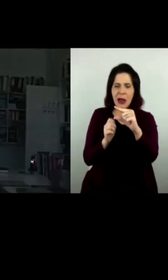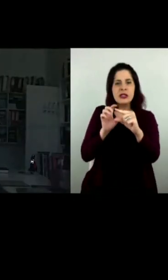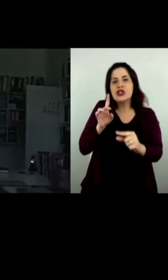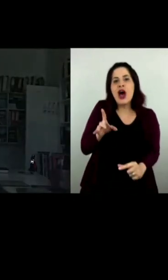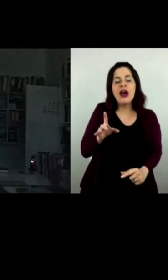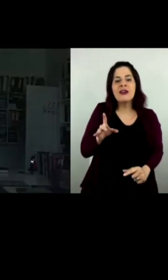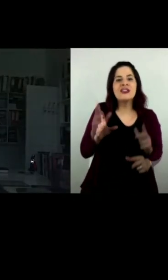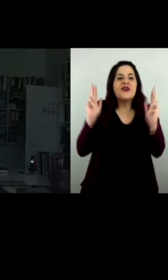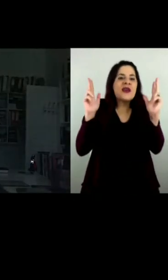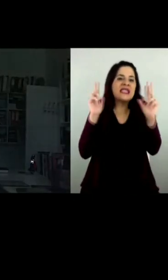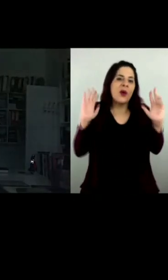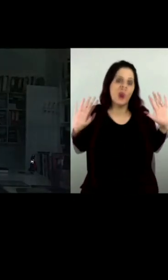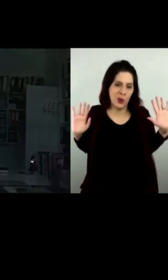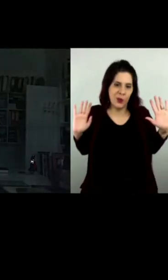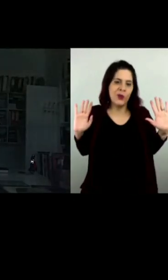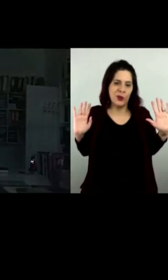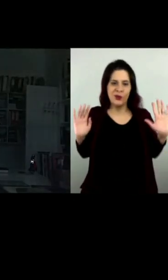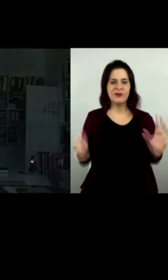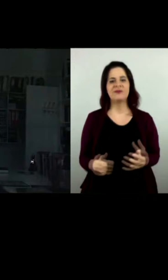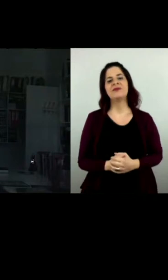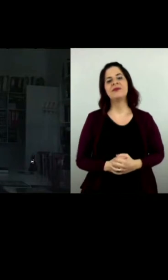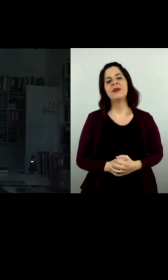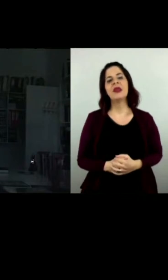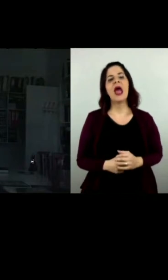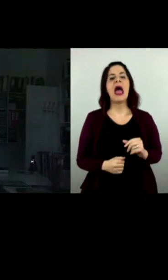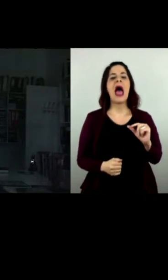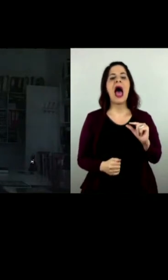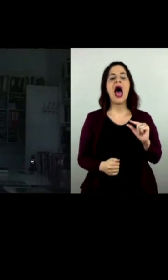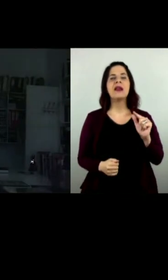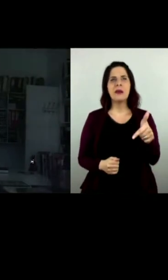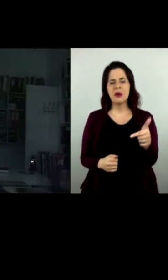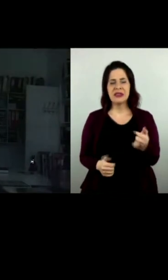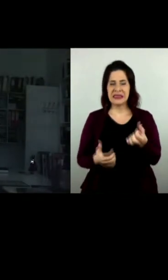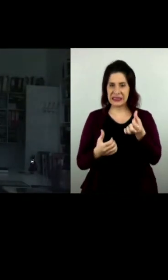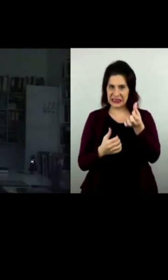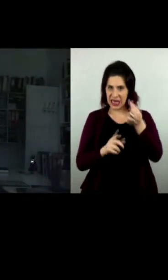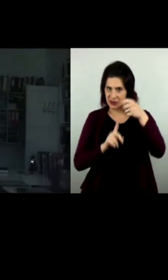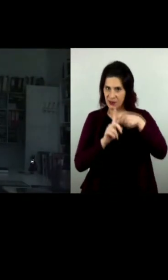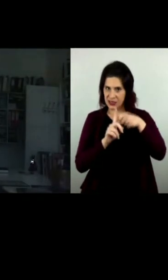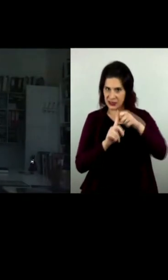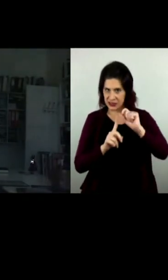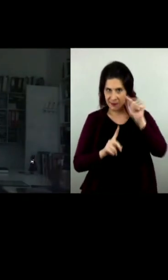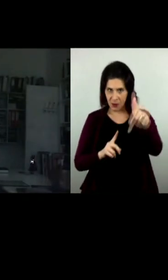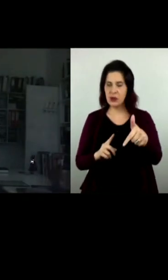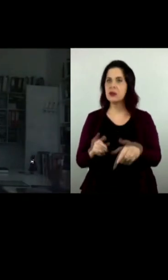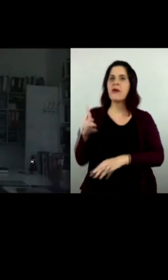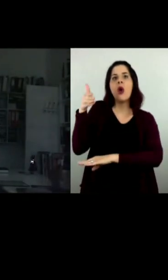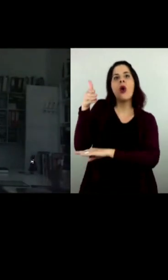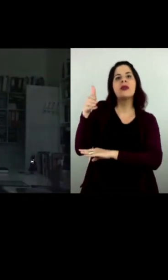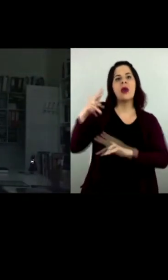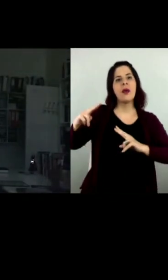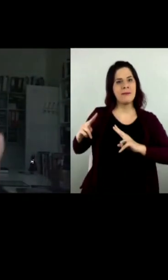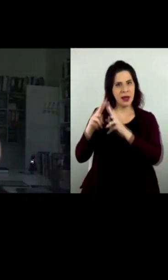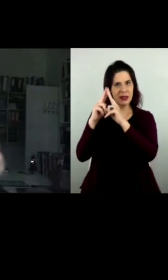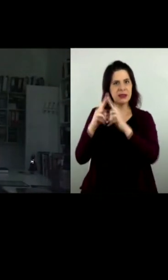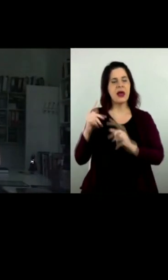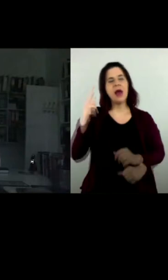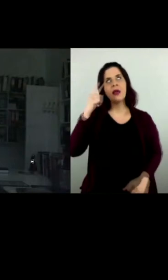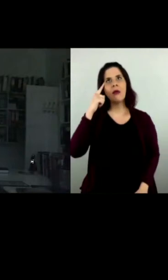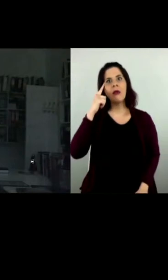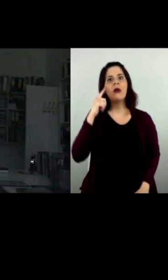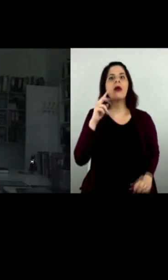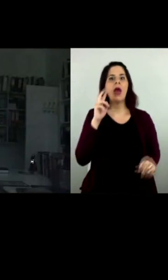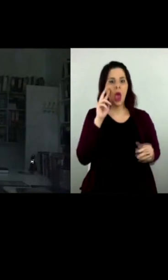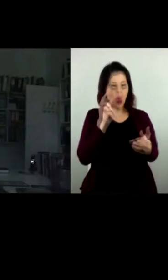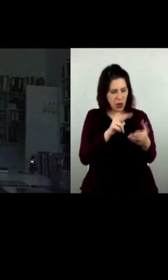about 6 months later, I was in a hotel room in Paris. I looked at what I filmed, and it was a